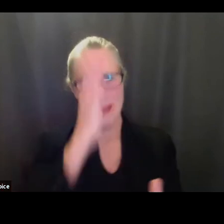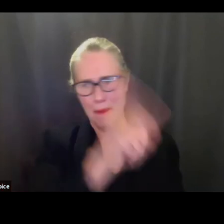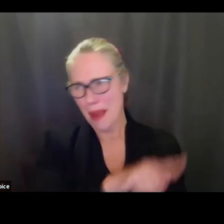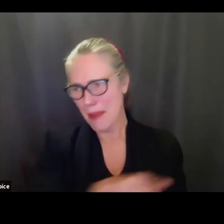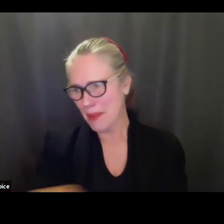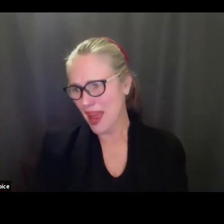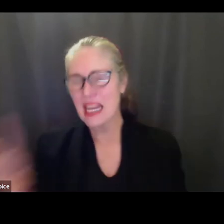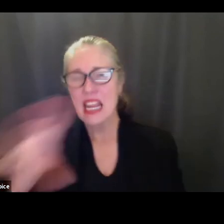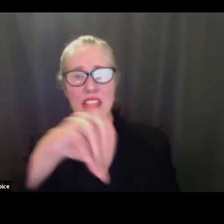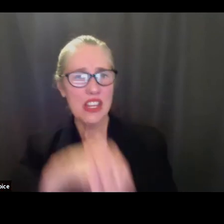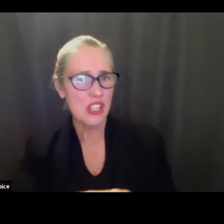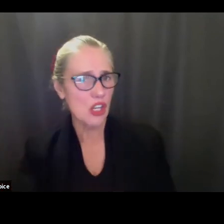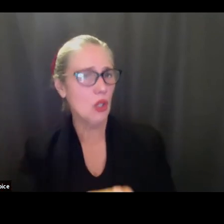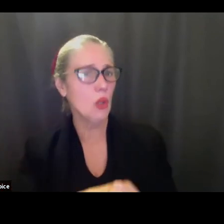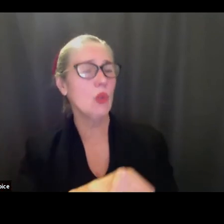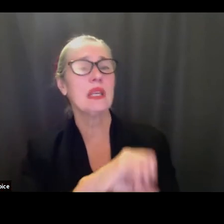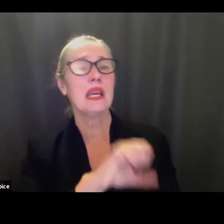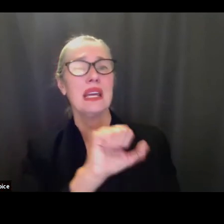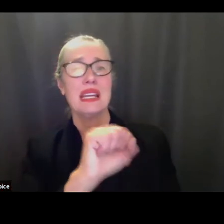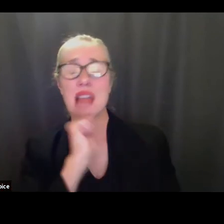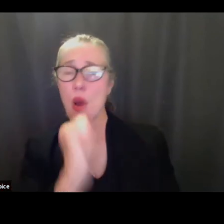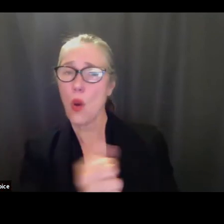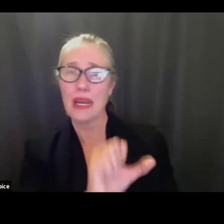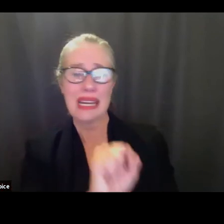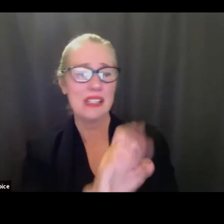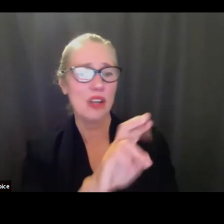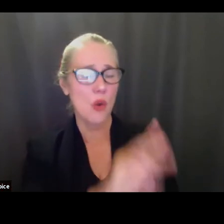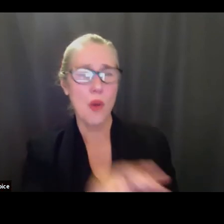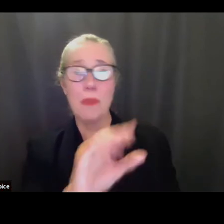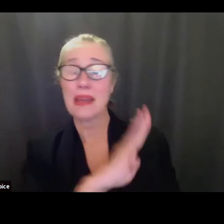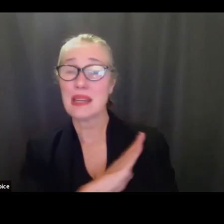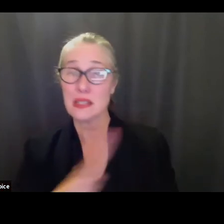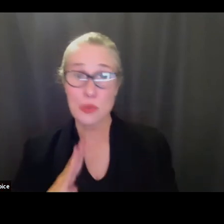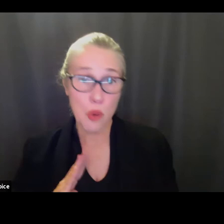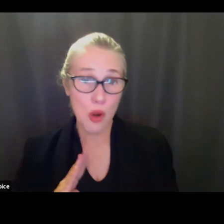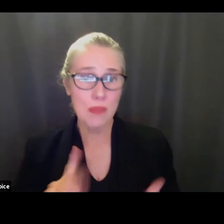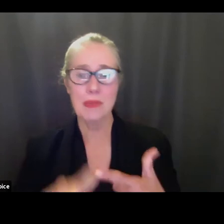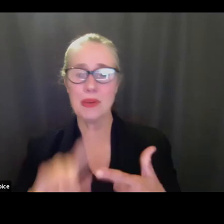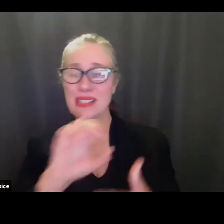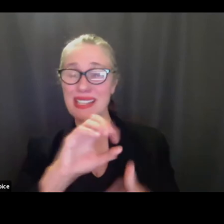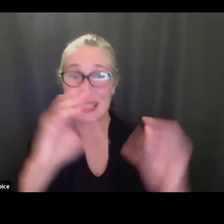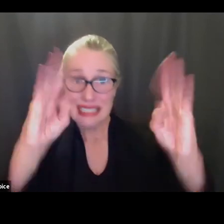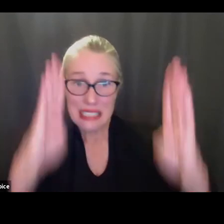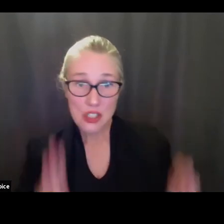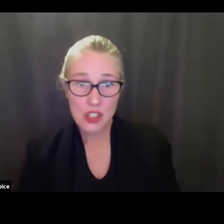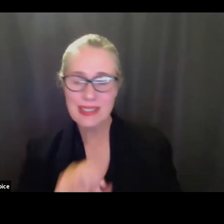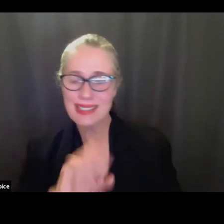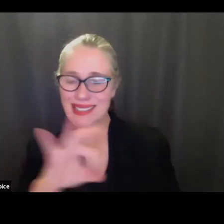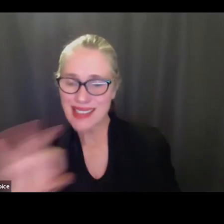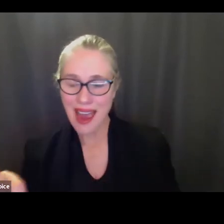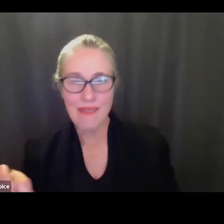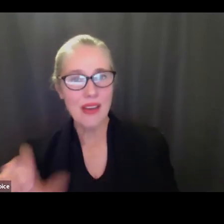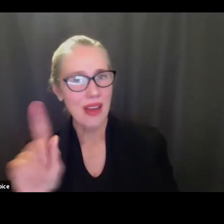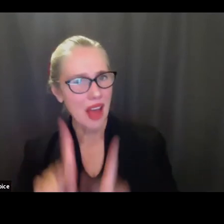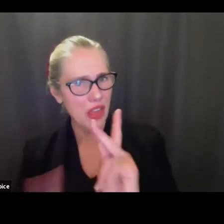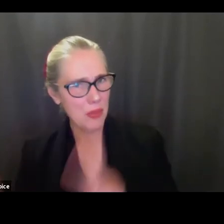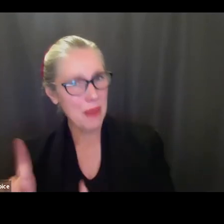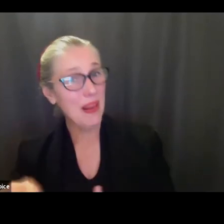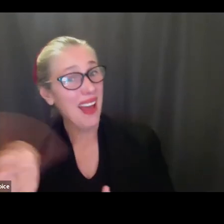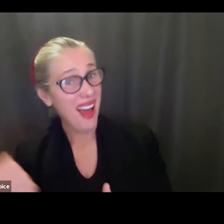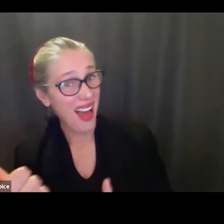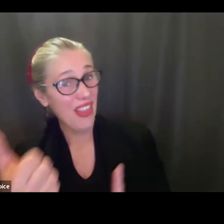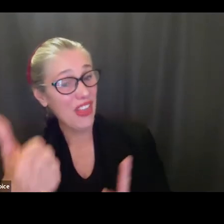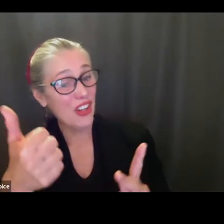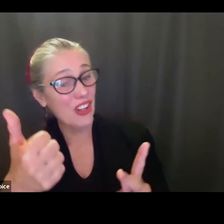this includes school board members teachers staff administrators some other statistics that i want to bring to light as a